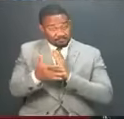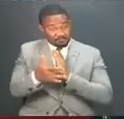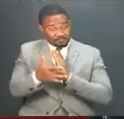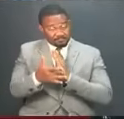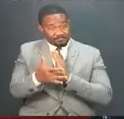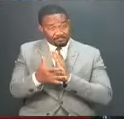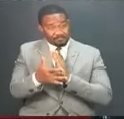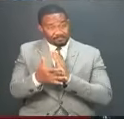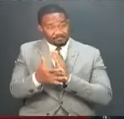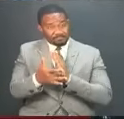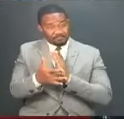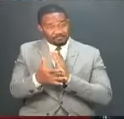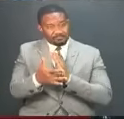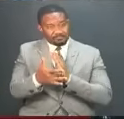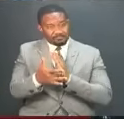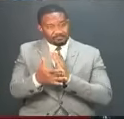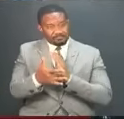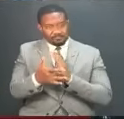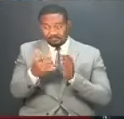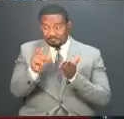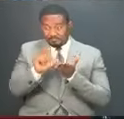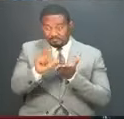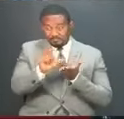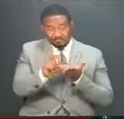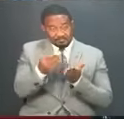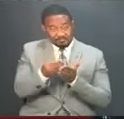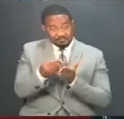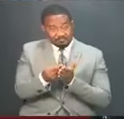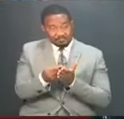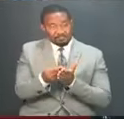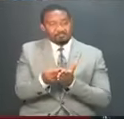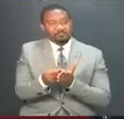Technology on the allocation of the sum of